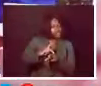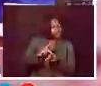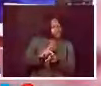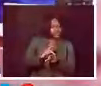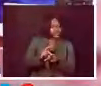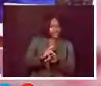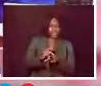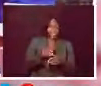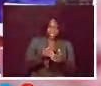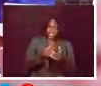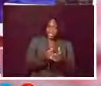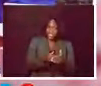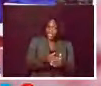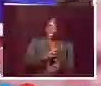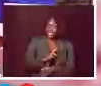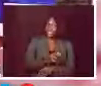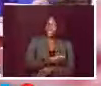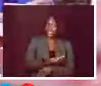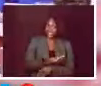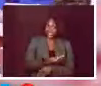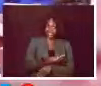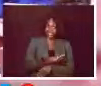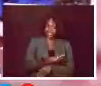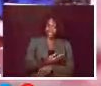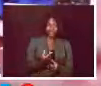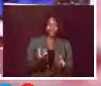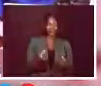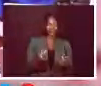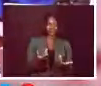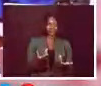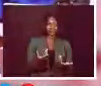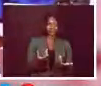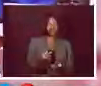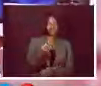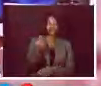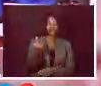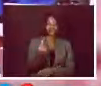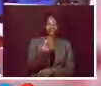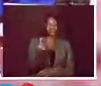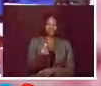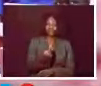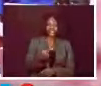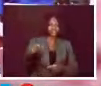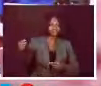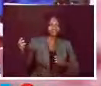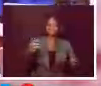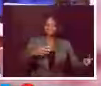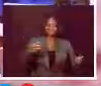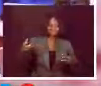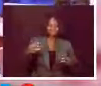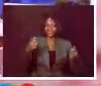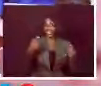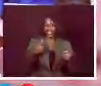House guide you, what you simply be doing is that you always be at war with each other, no